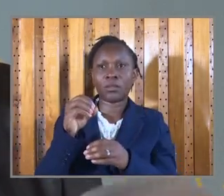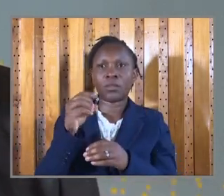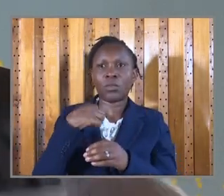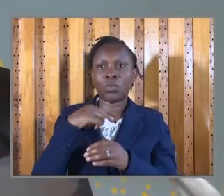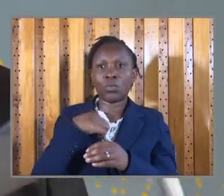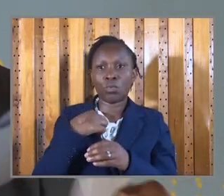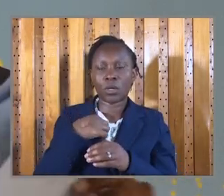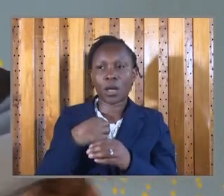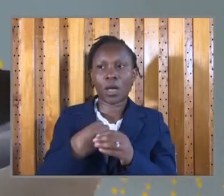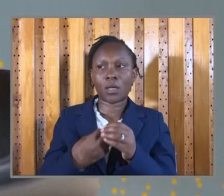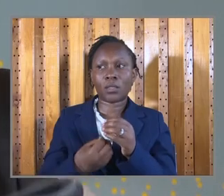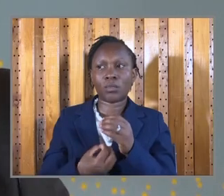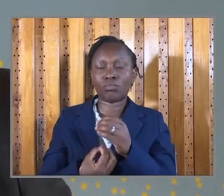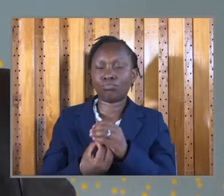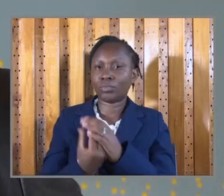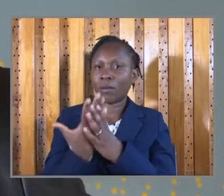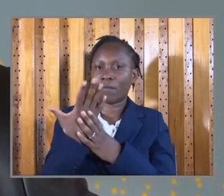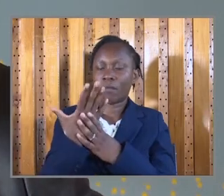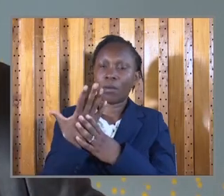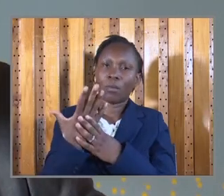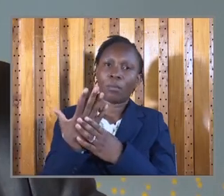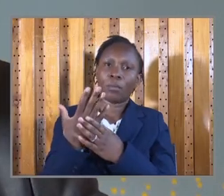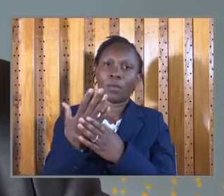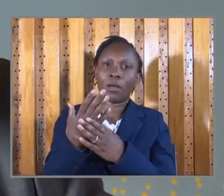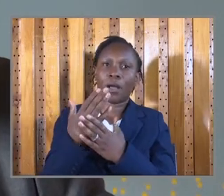adaptation governance.